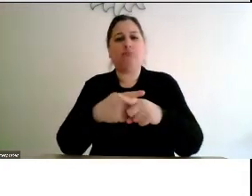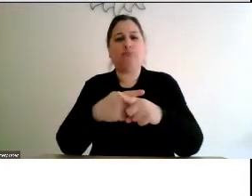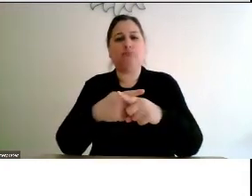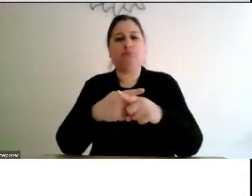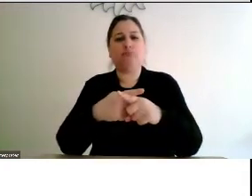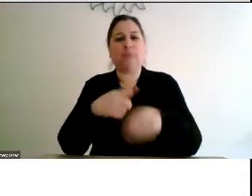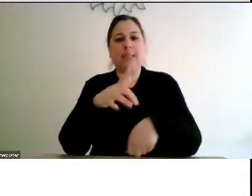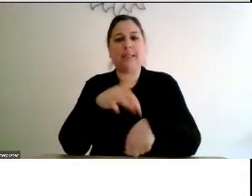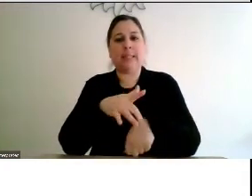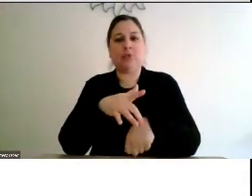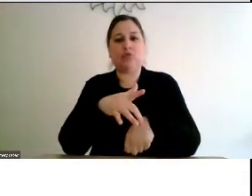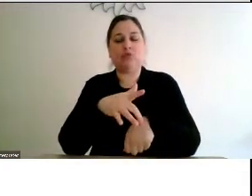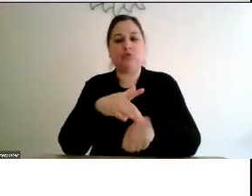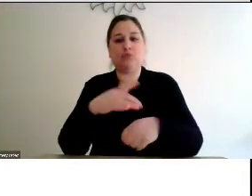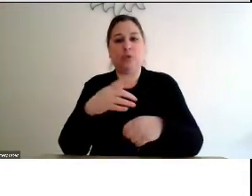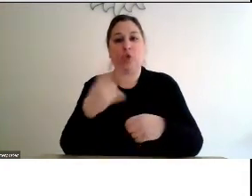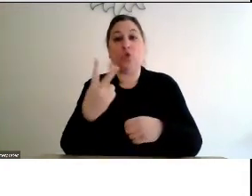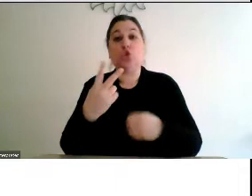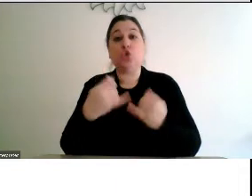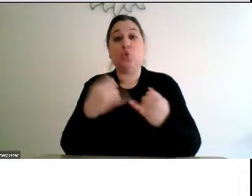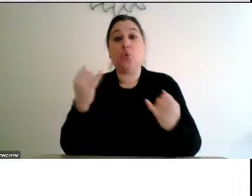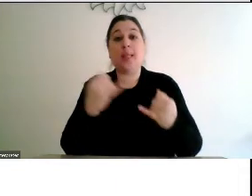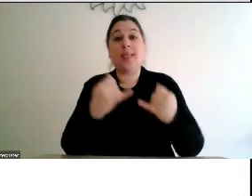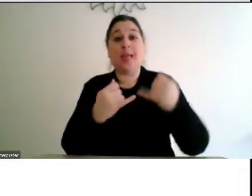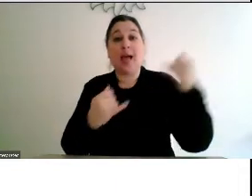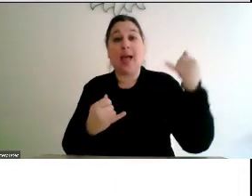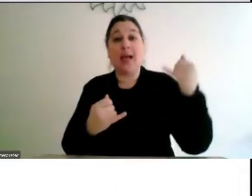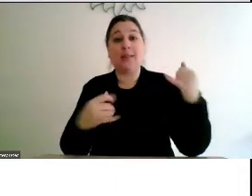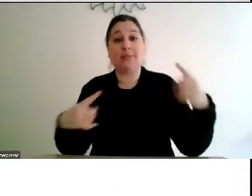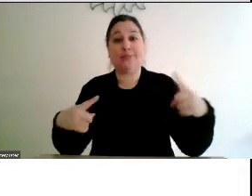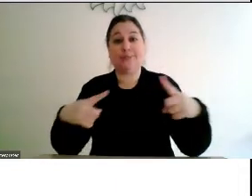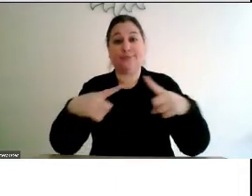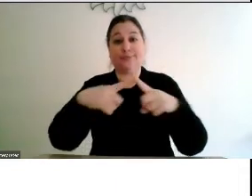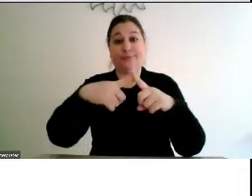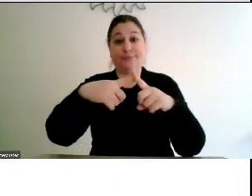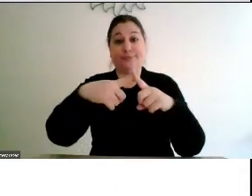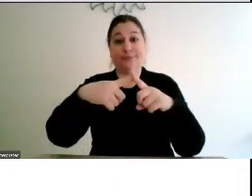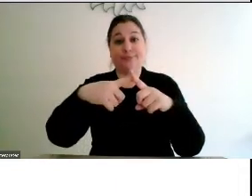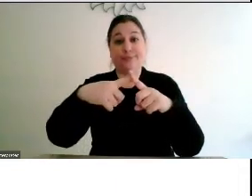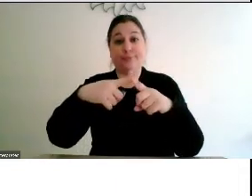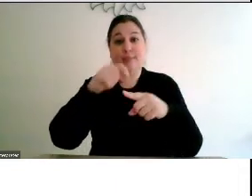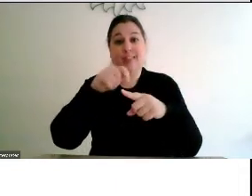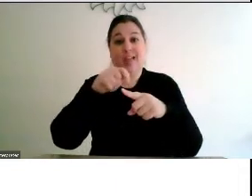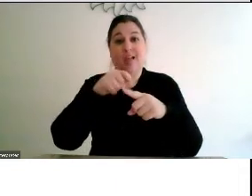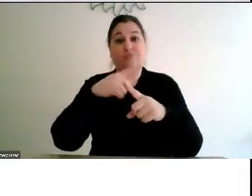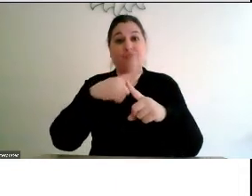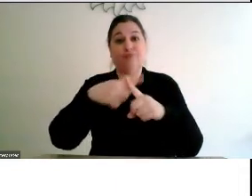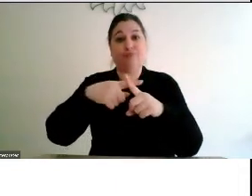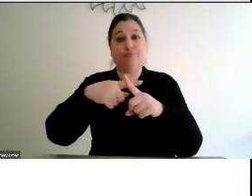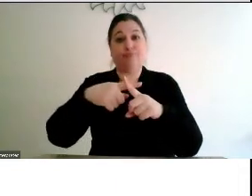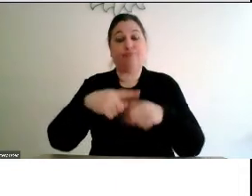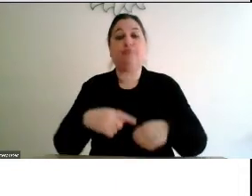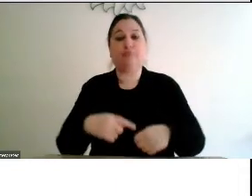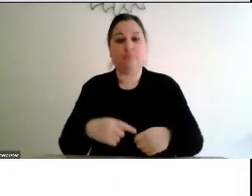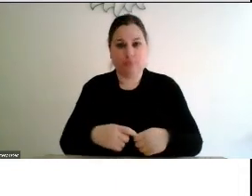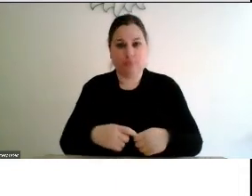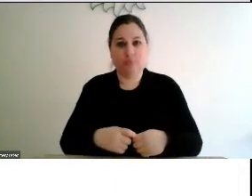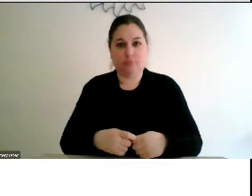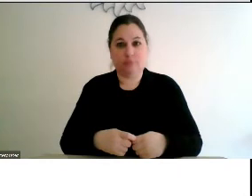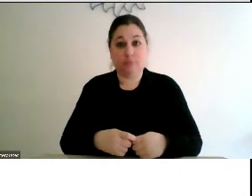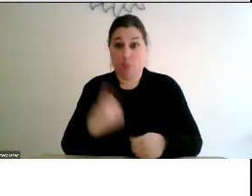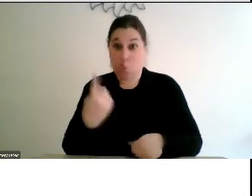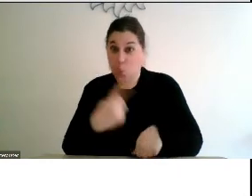intersect, where, how many times, is it 0, is it once, is it infinite amount of times? Okay, because not